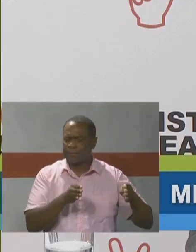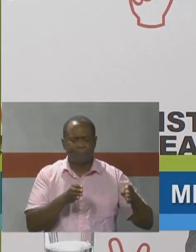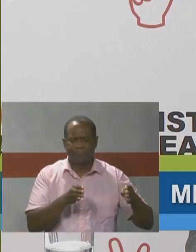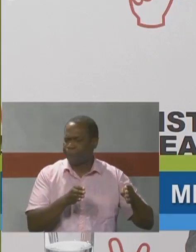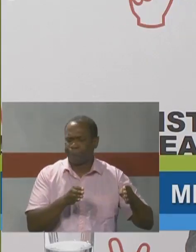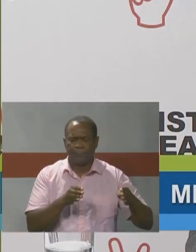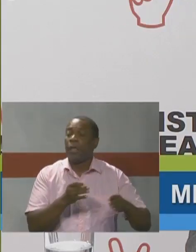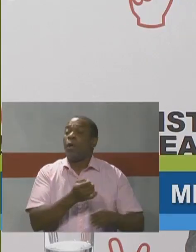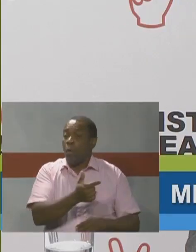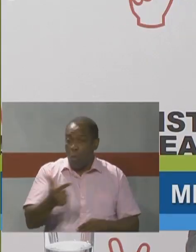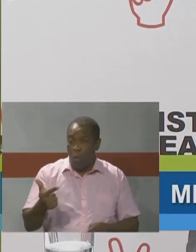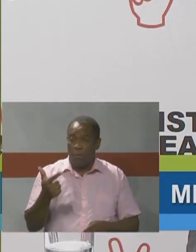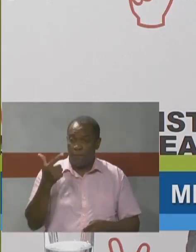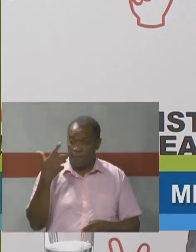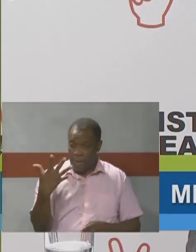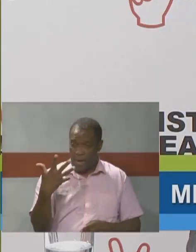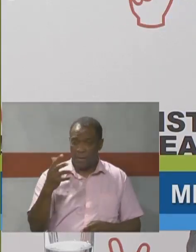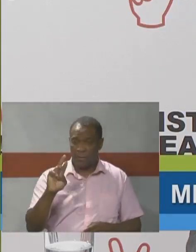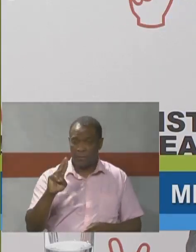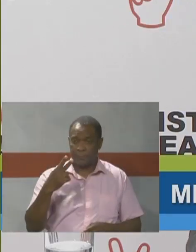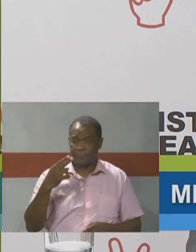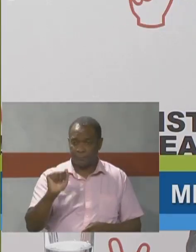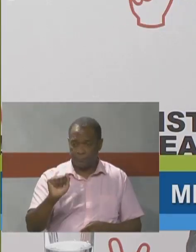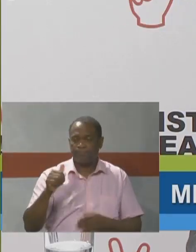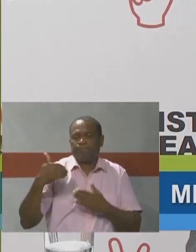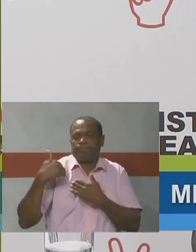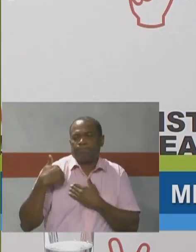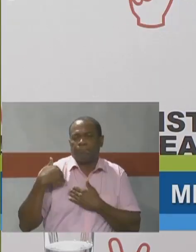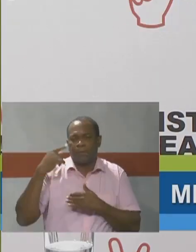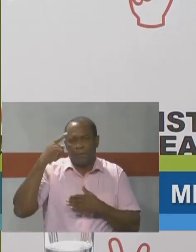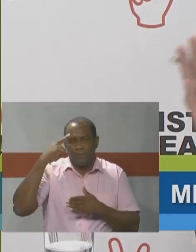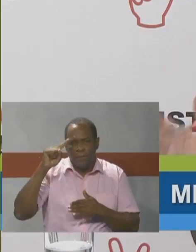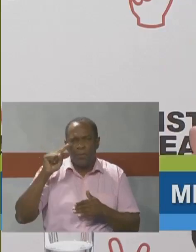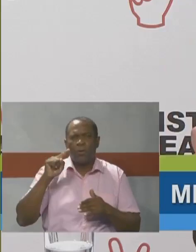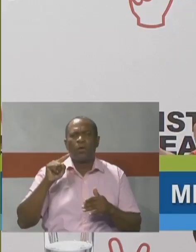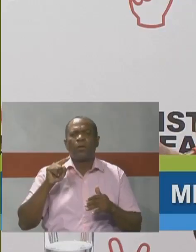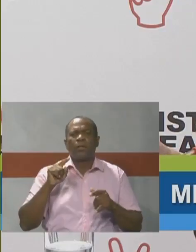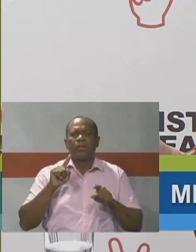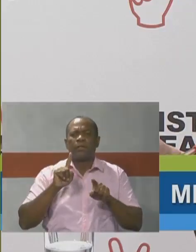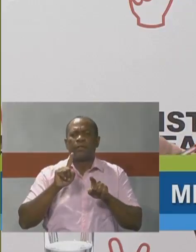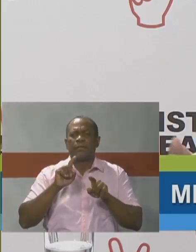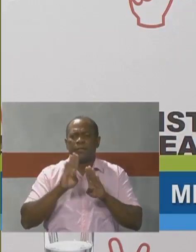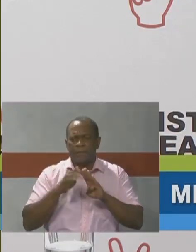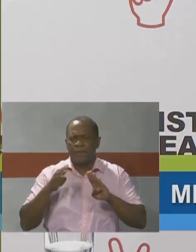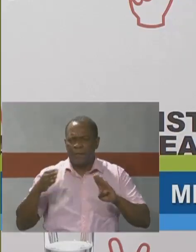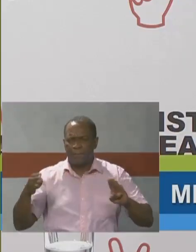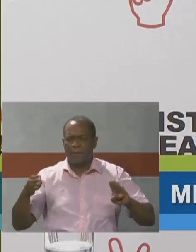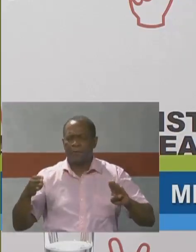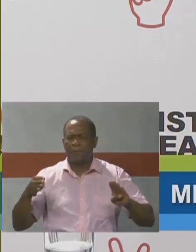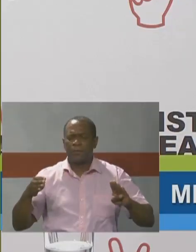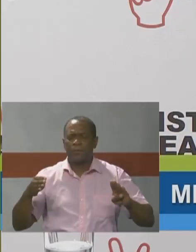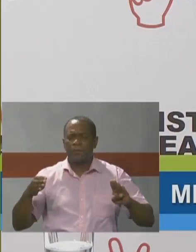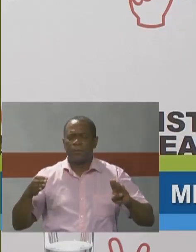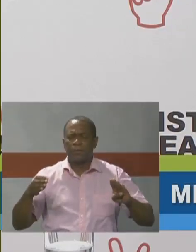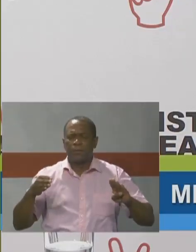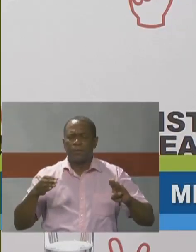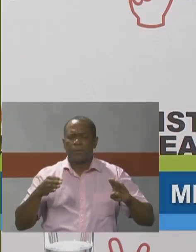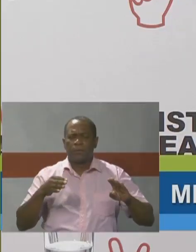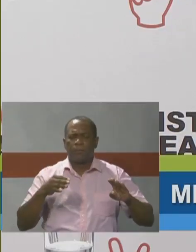RHAs were responsible for varying mixes of patient acuity ratios. So, for